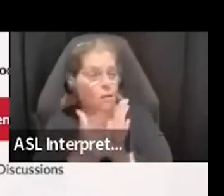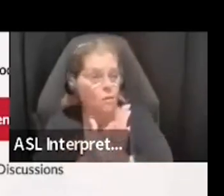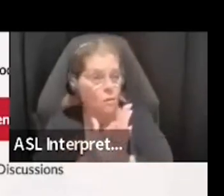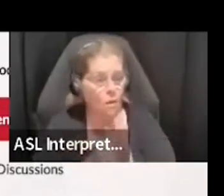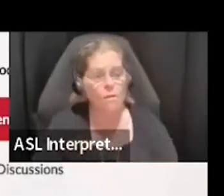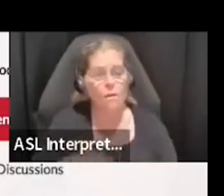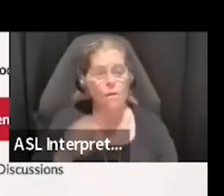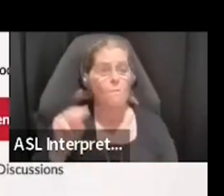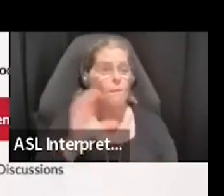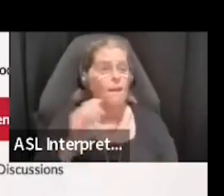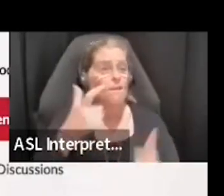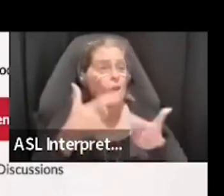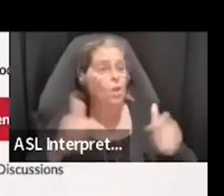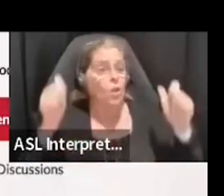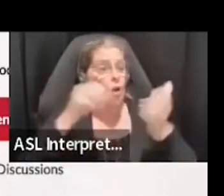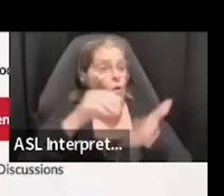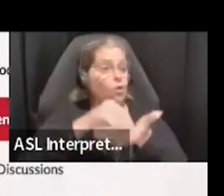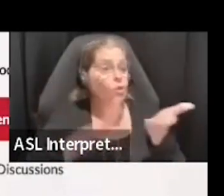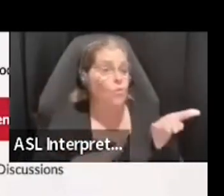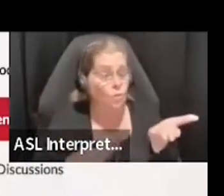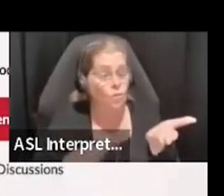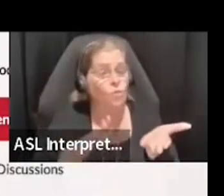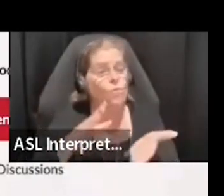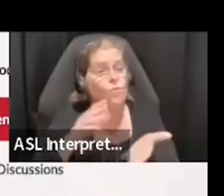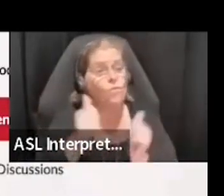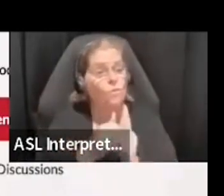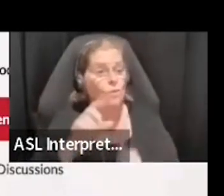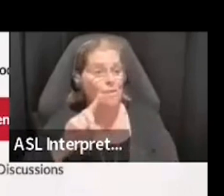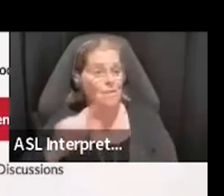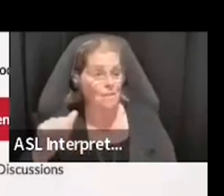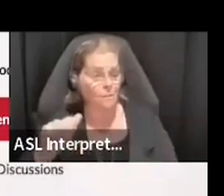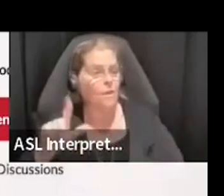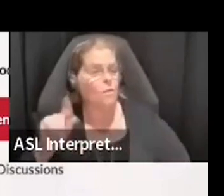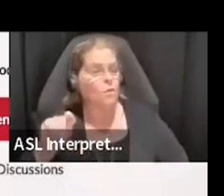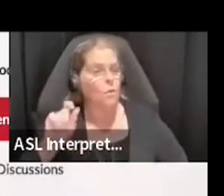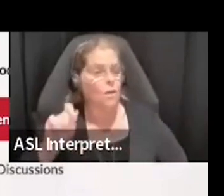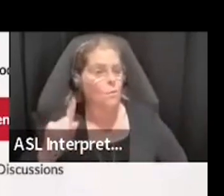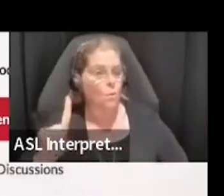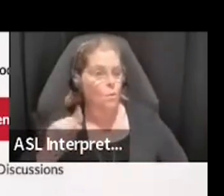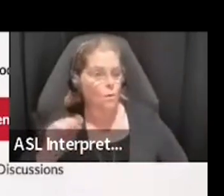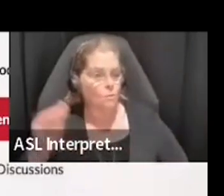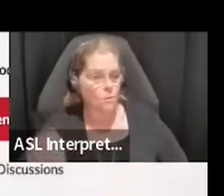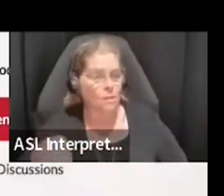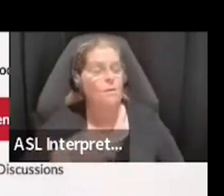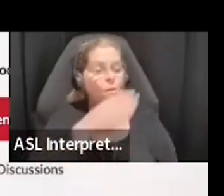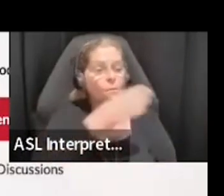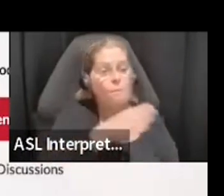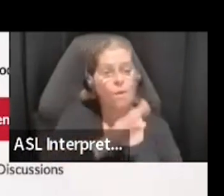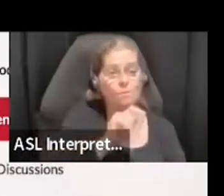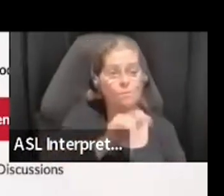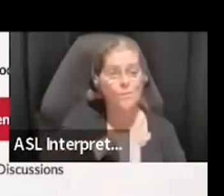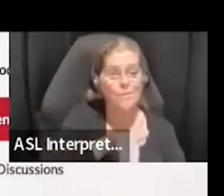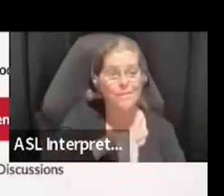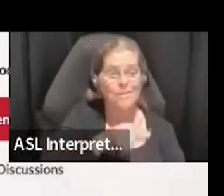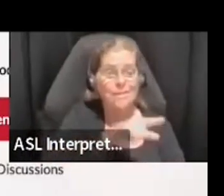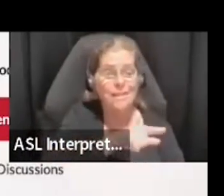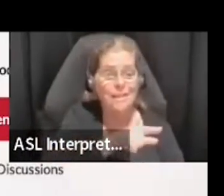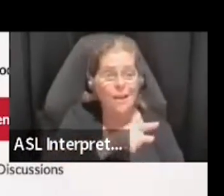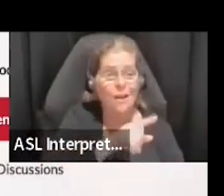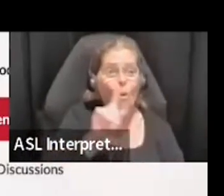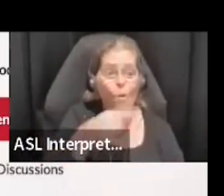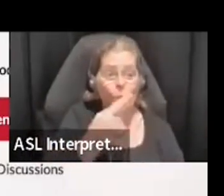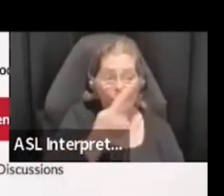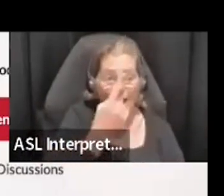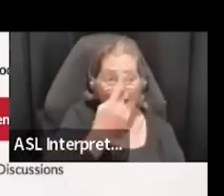the largest population of students with disabilities at 20.1%, Baltimore City is represented by half that